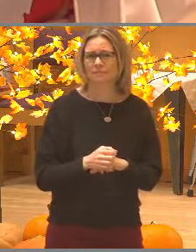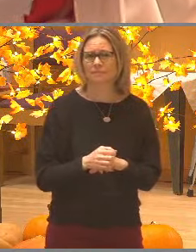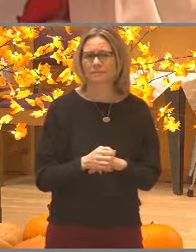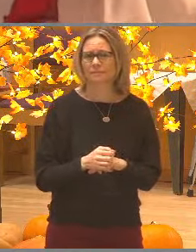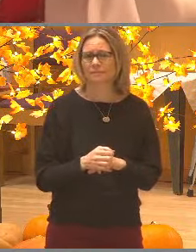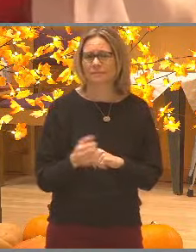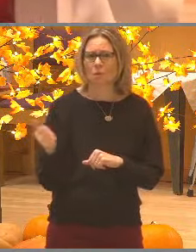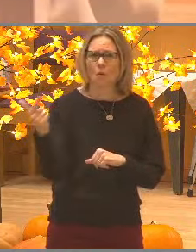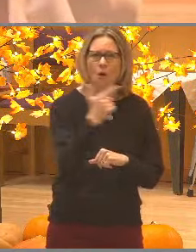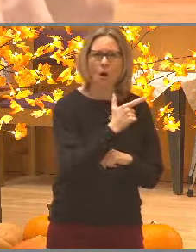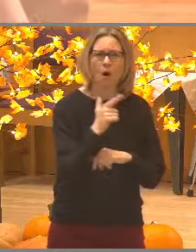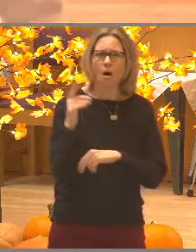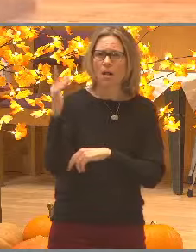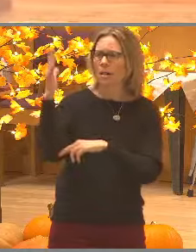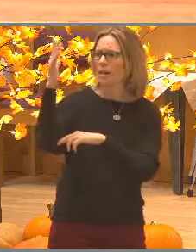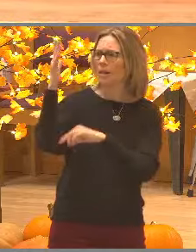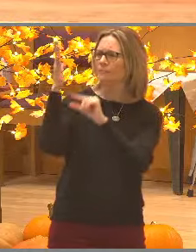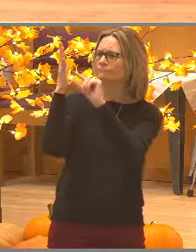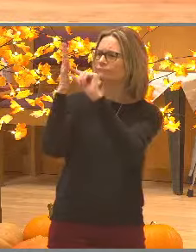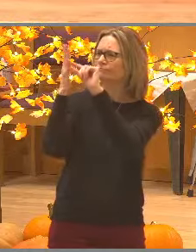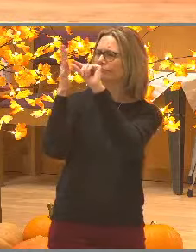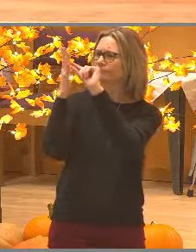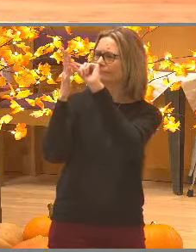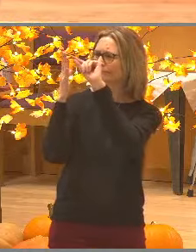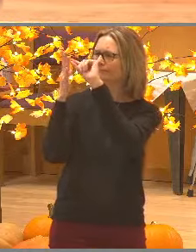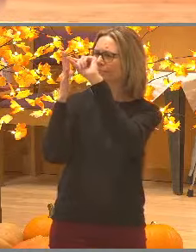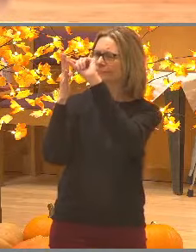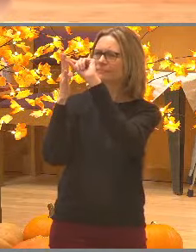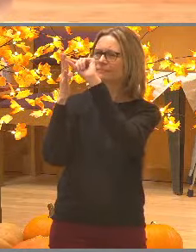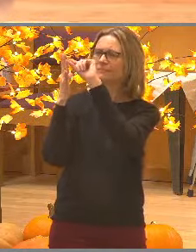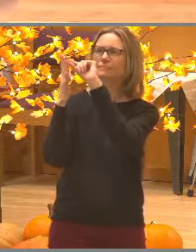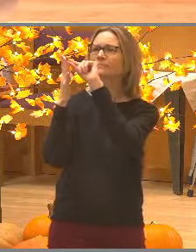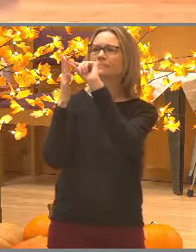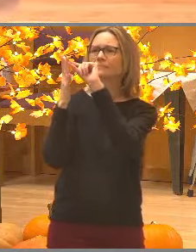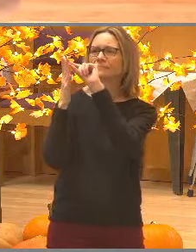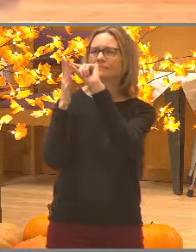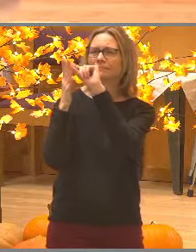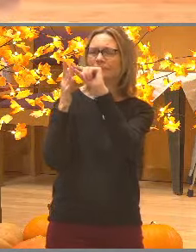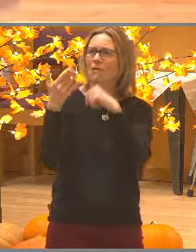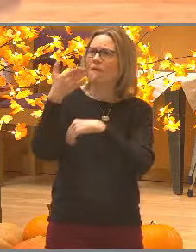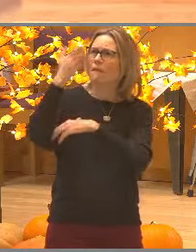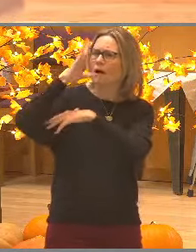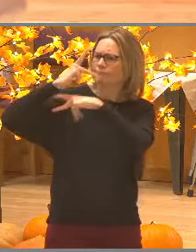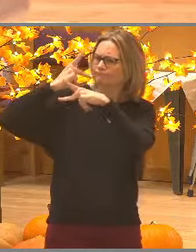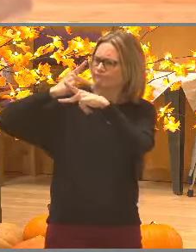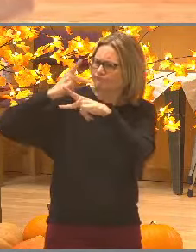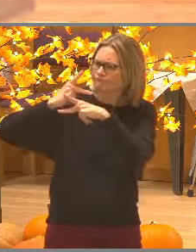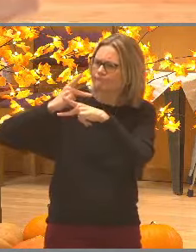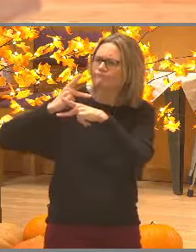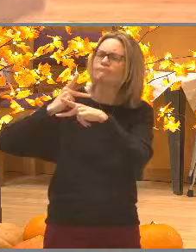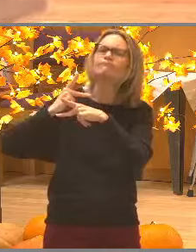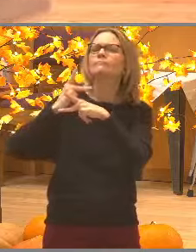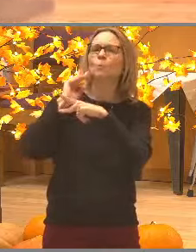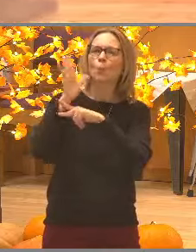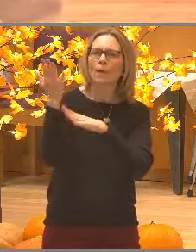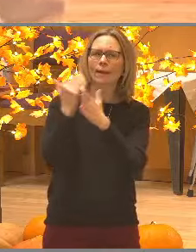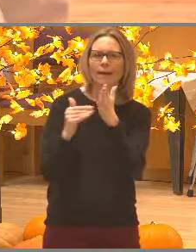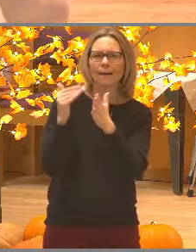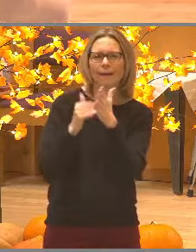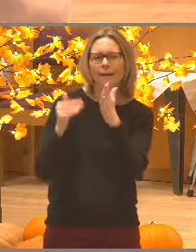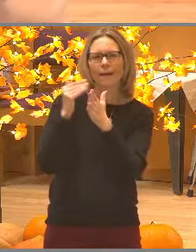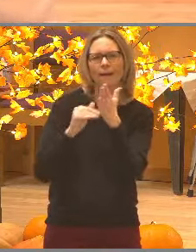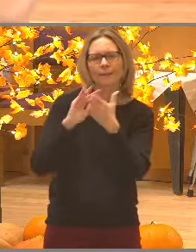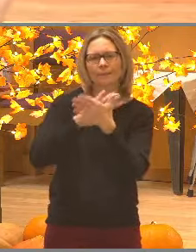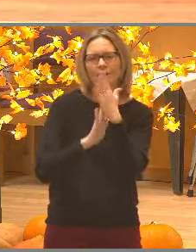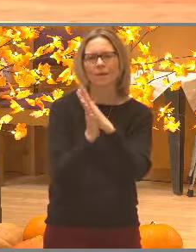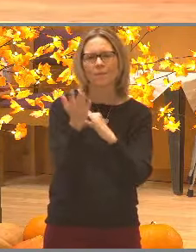Every branch that bears fruit, he prunes to make it bear more fruit.